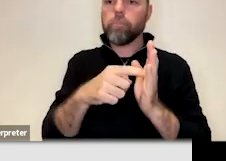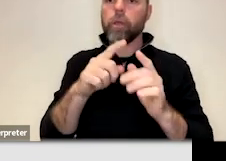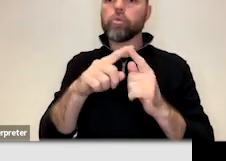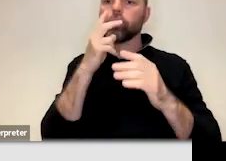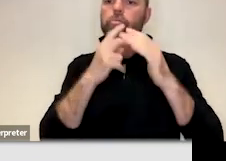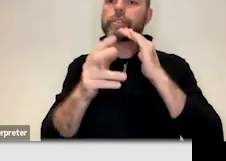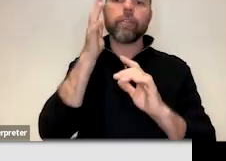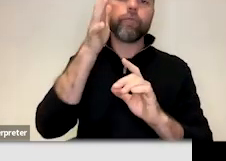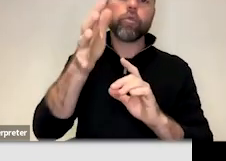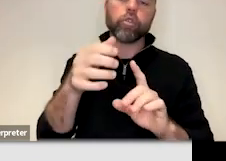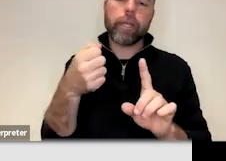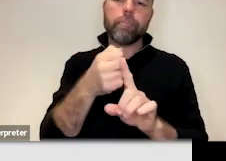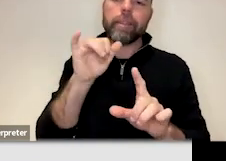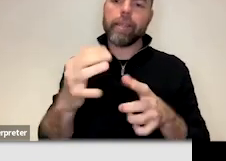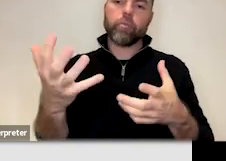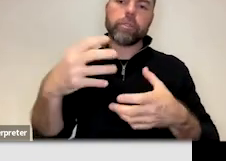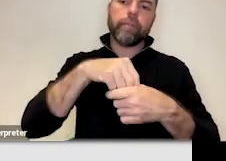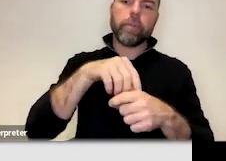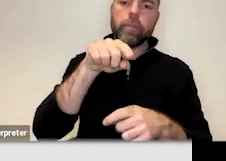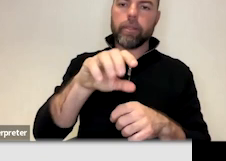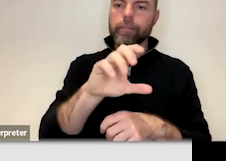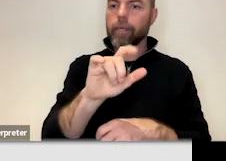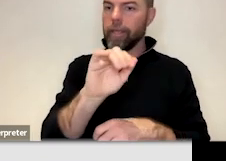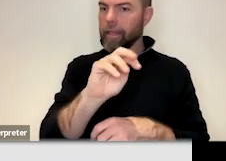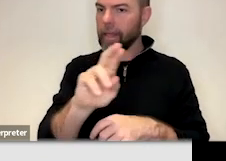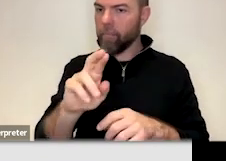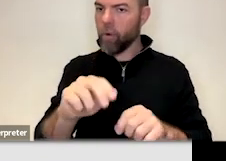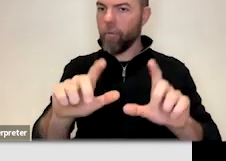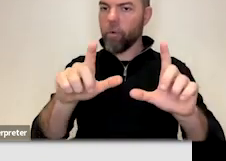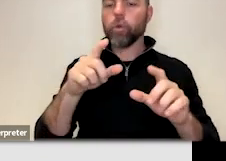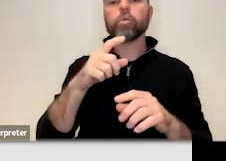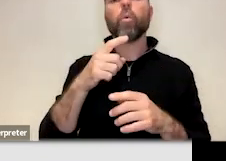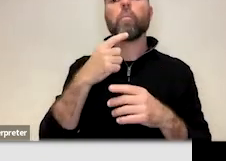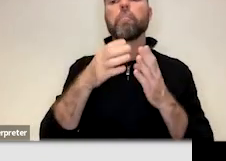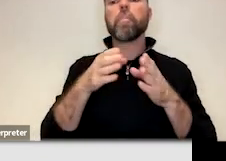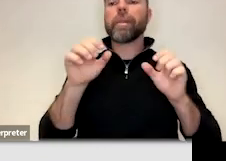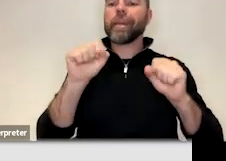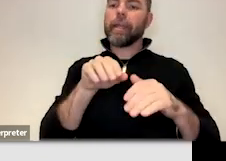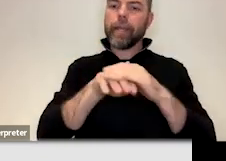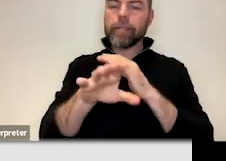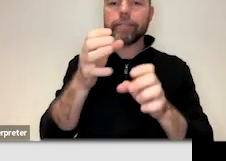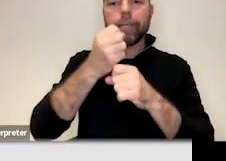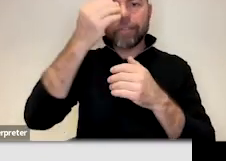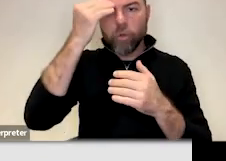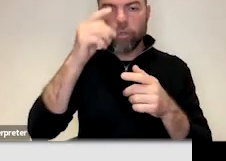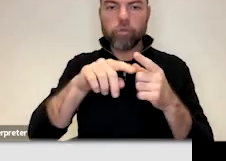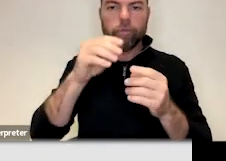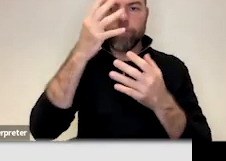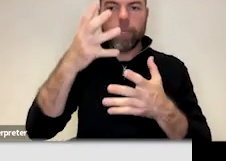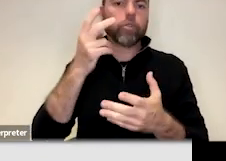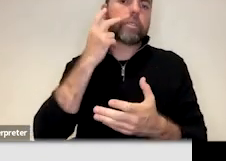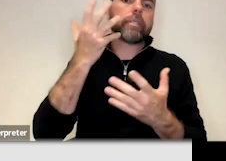we integrate into the ClimRR portal so that the public can gain access and knowledge from this information, begin to see what the future may look